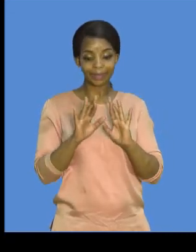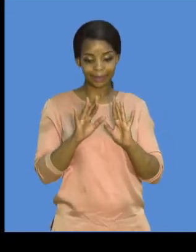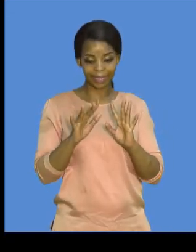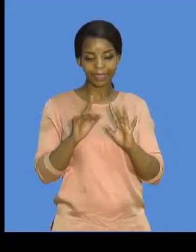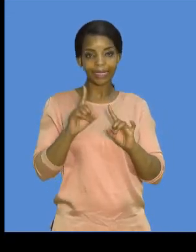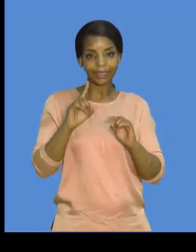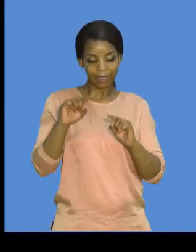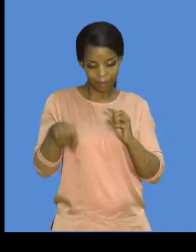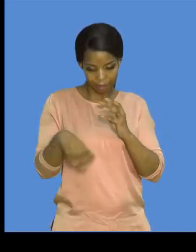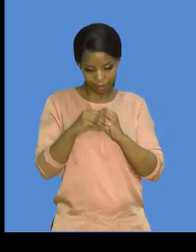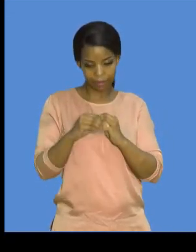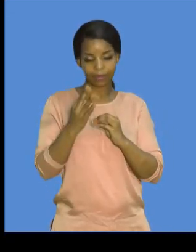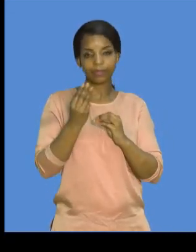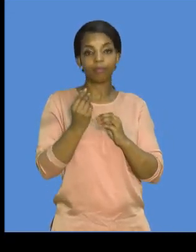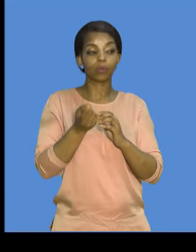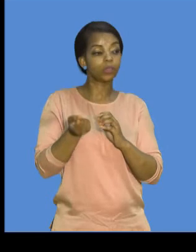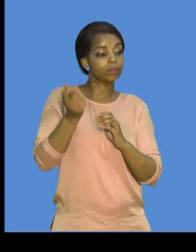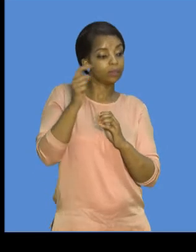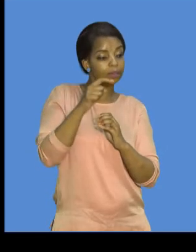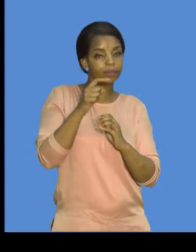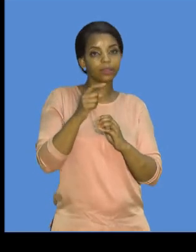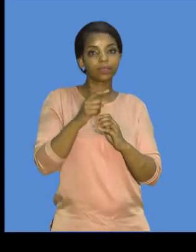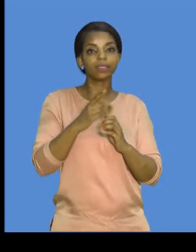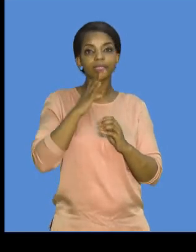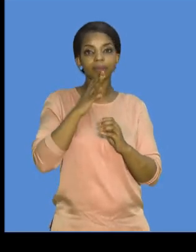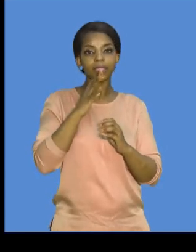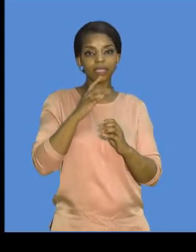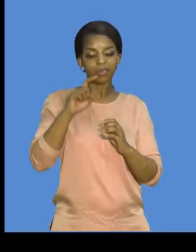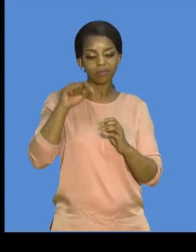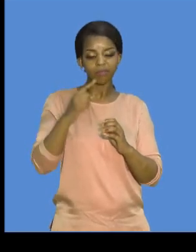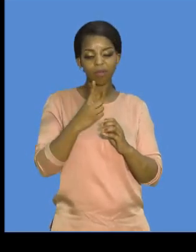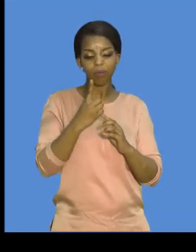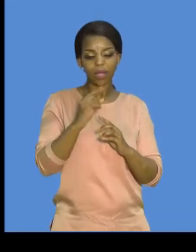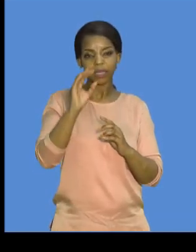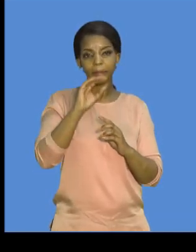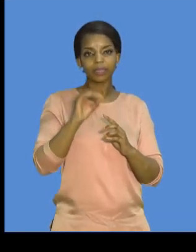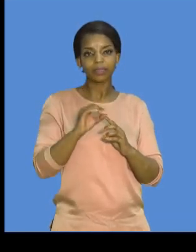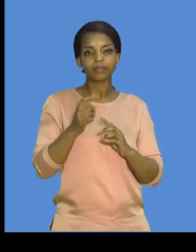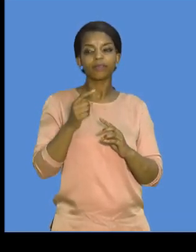initial amount that you got. When you get here, it will be 1%